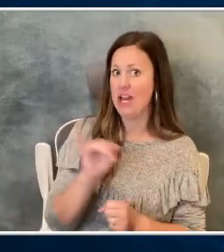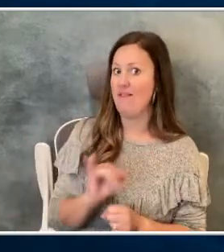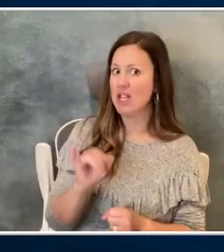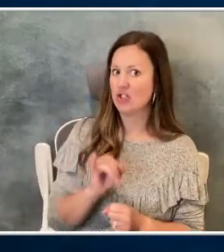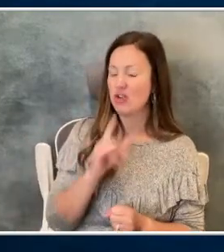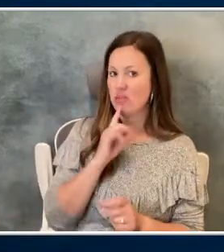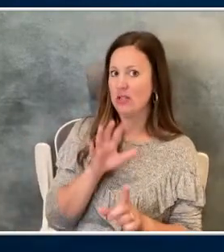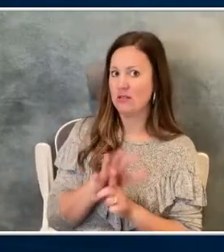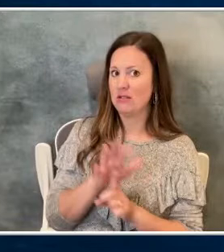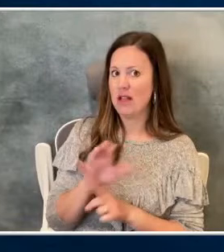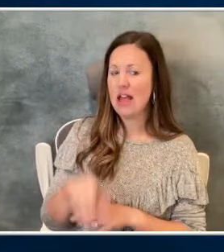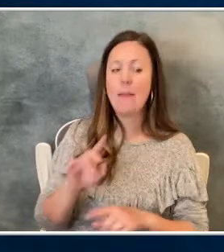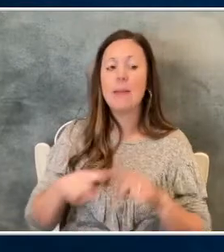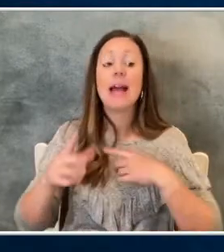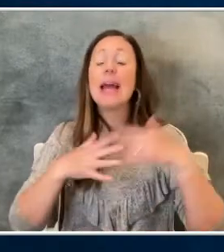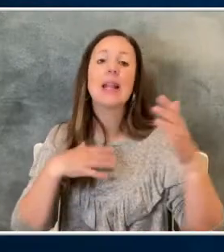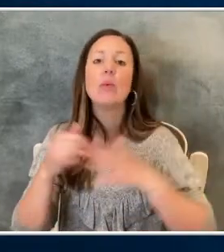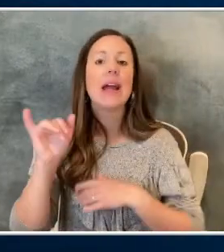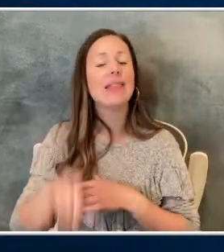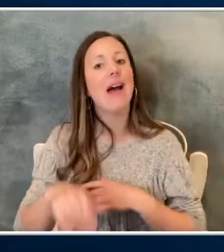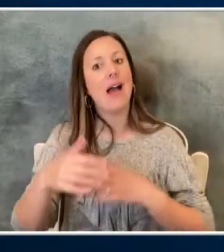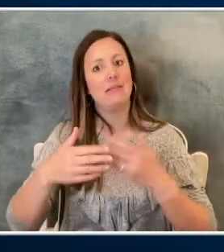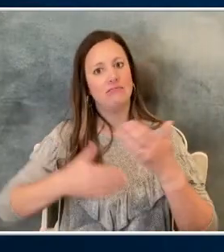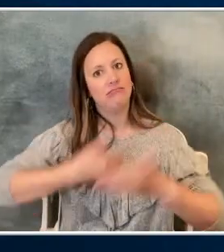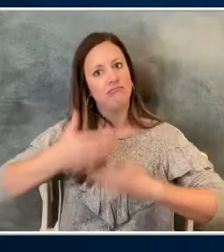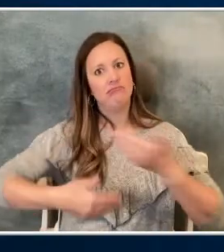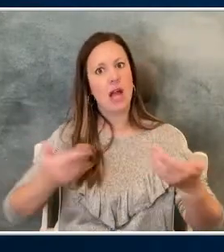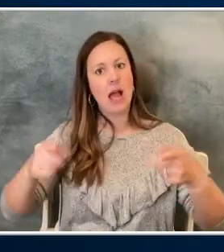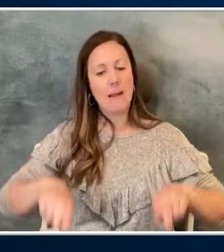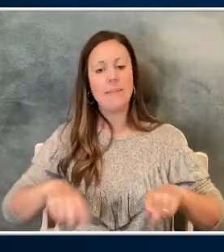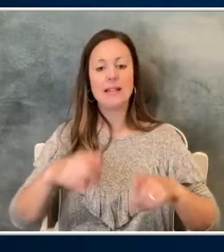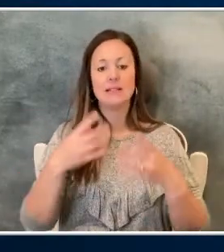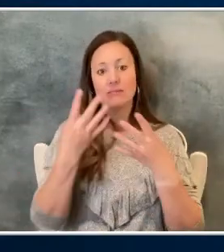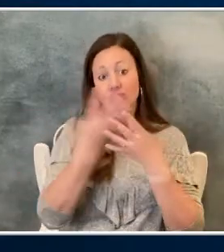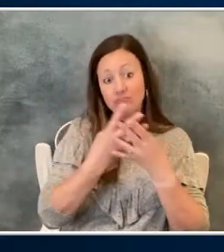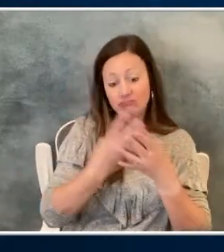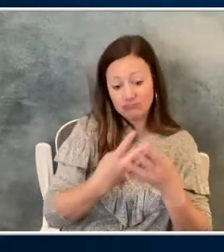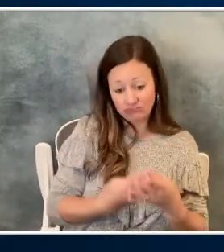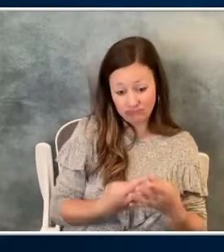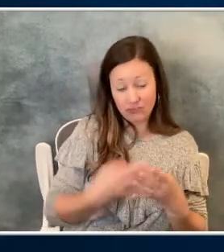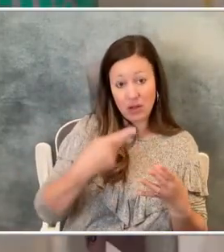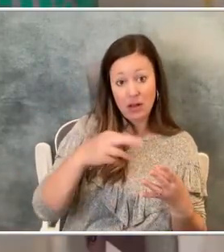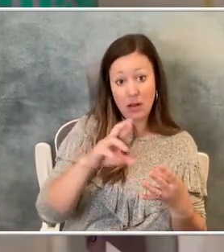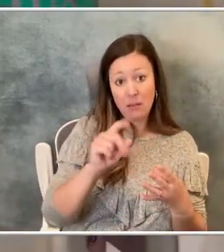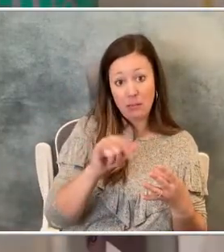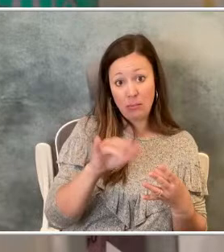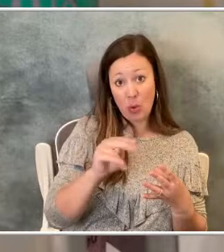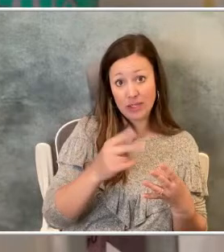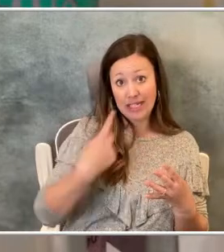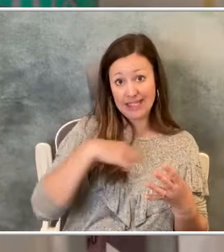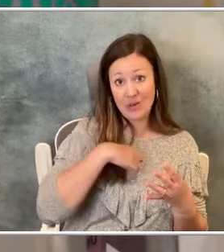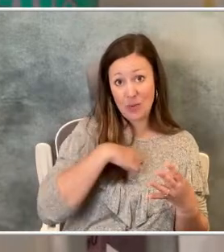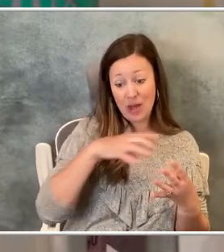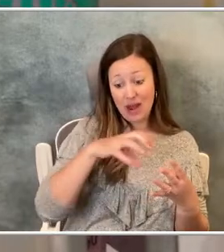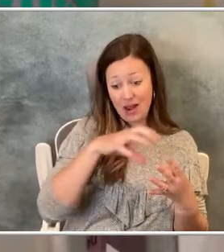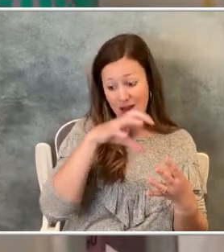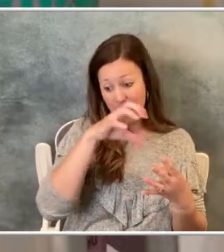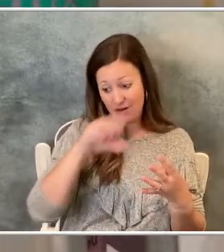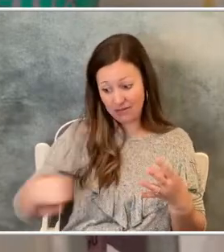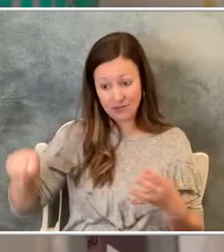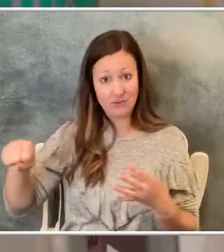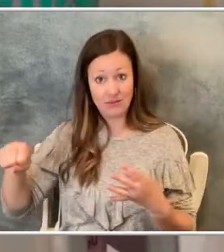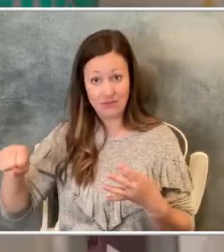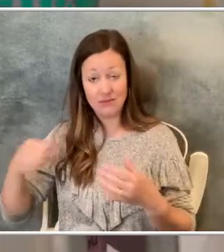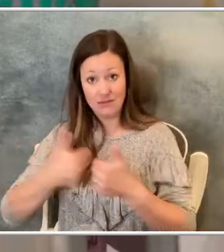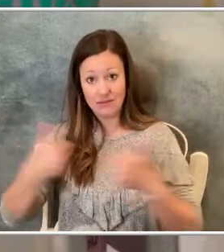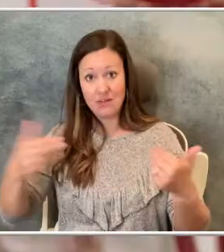it's a euvolemic procedure, so we actually only take out proteins and no volume, so we lower the patient's